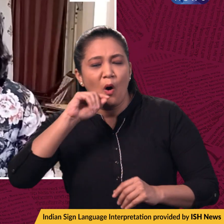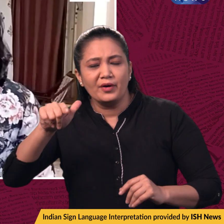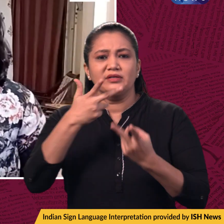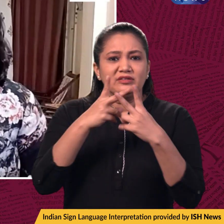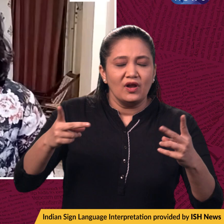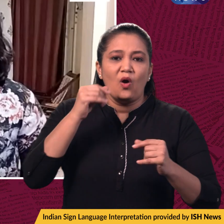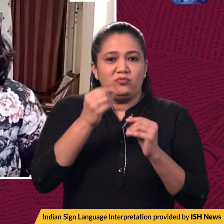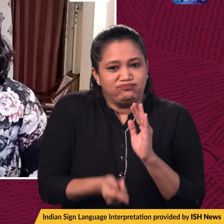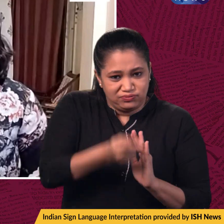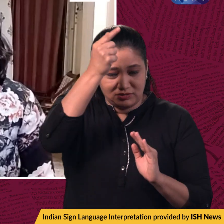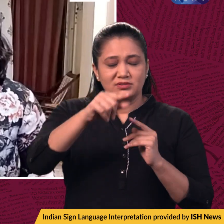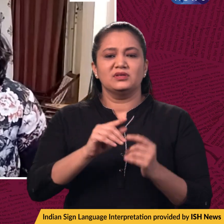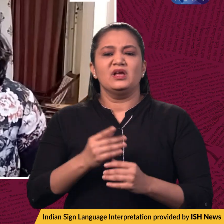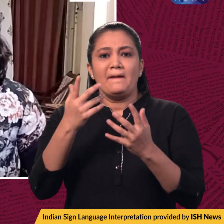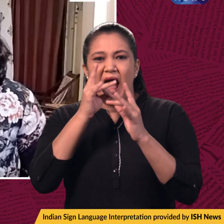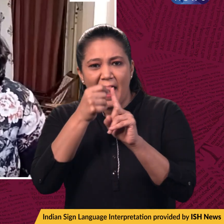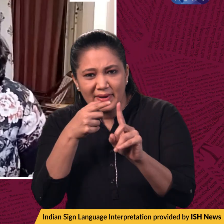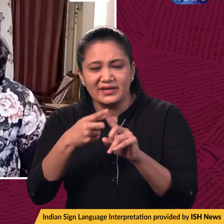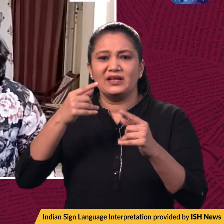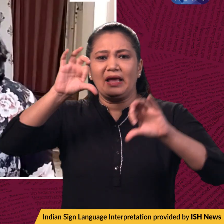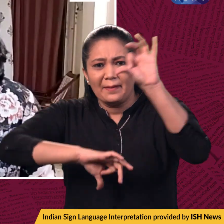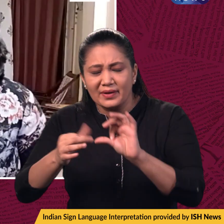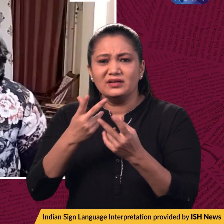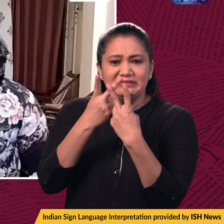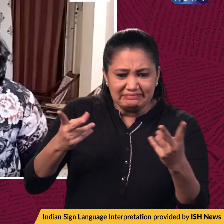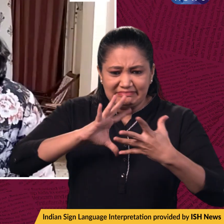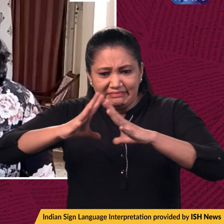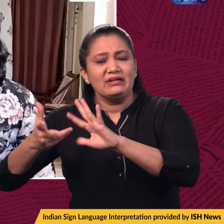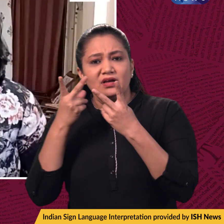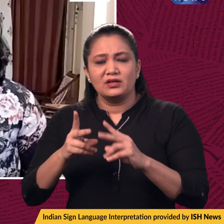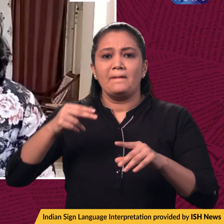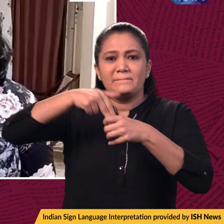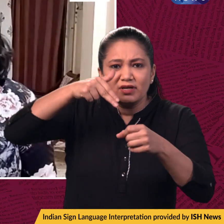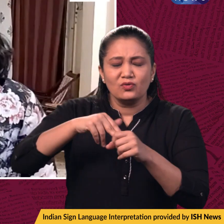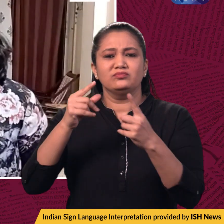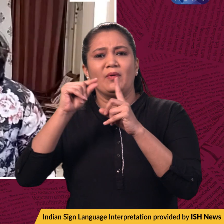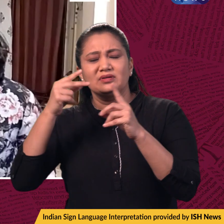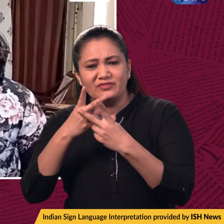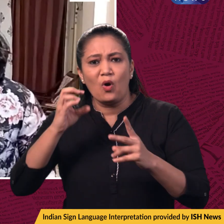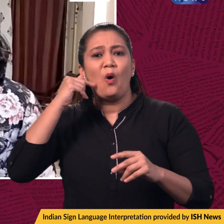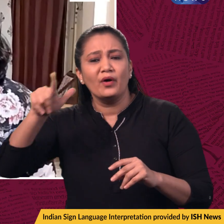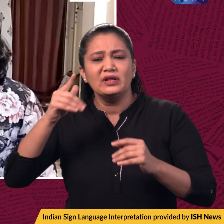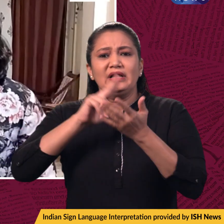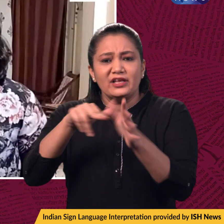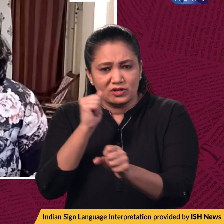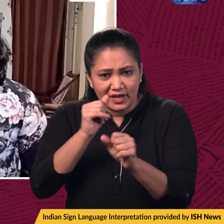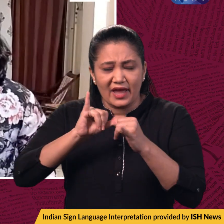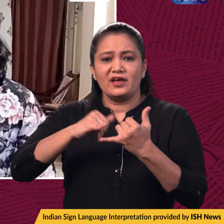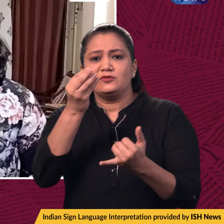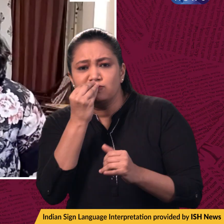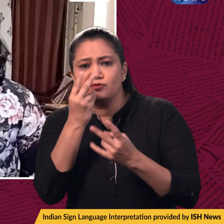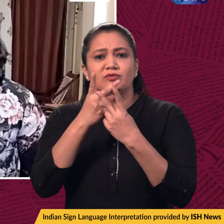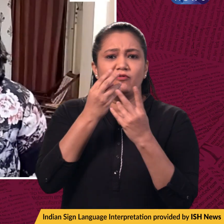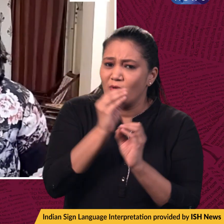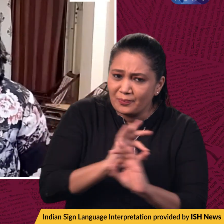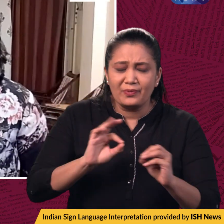prices of mineral oils, basic metals, chemicals and chemical products, crude petroleum and natural gas, food articles